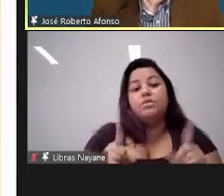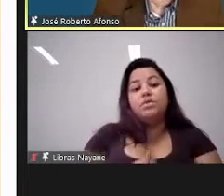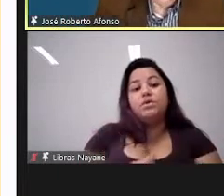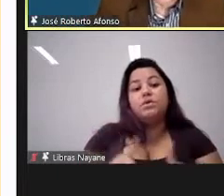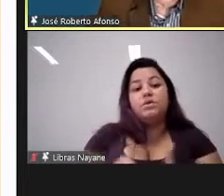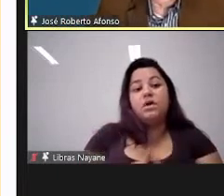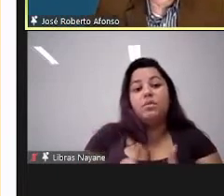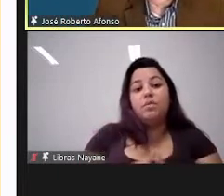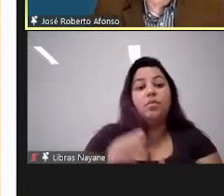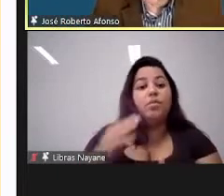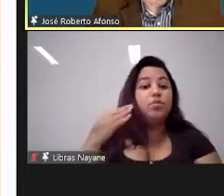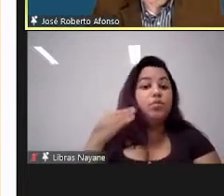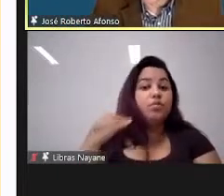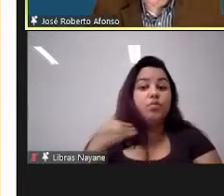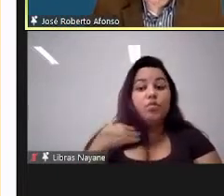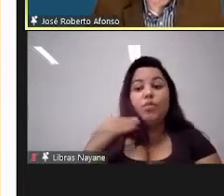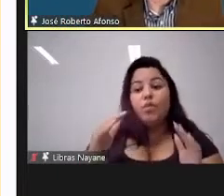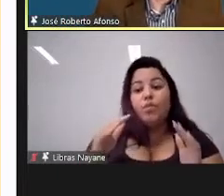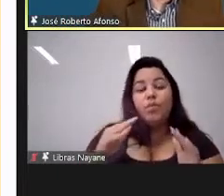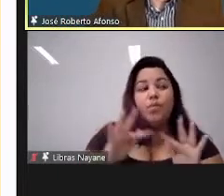the saver,